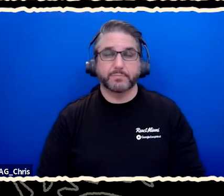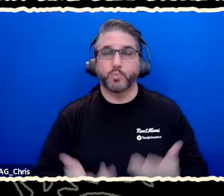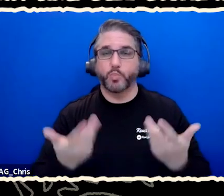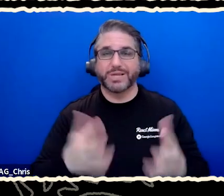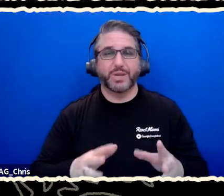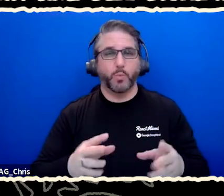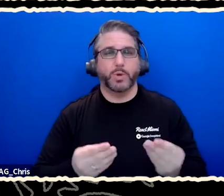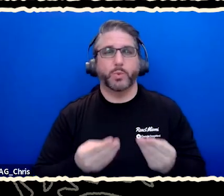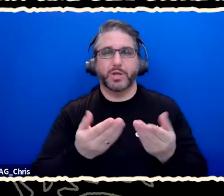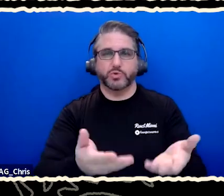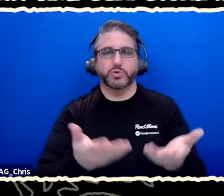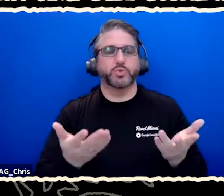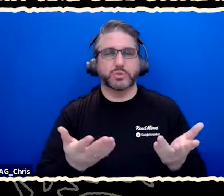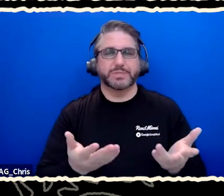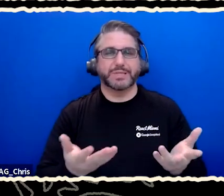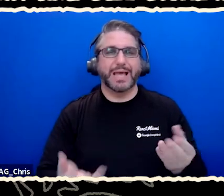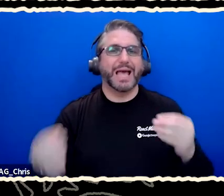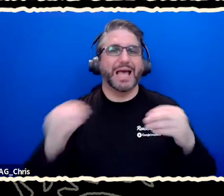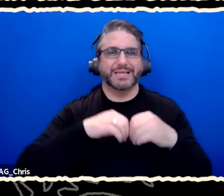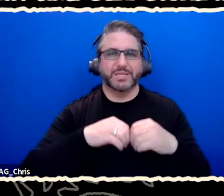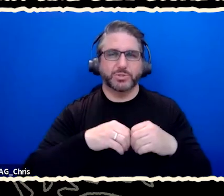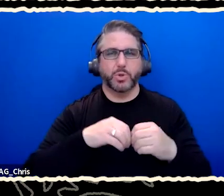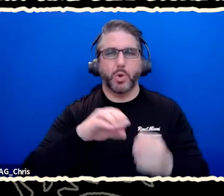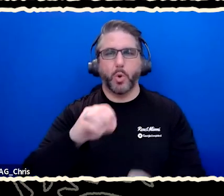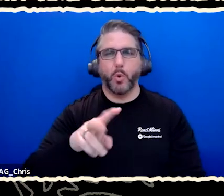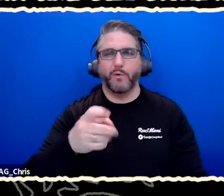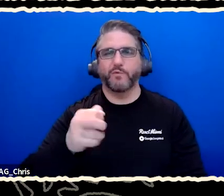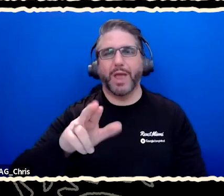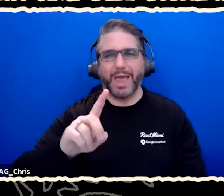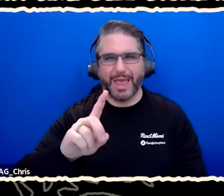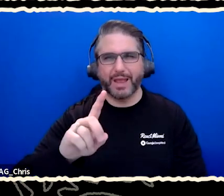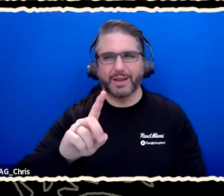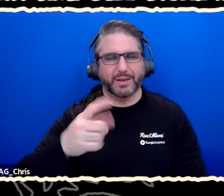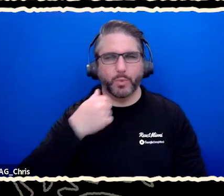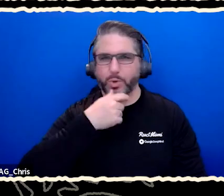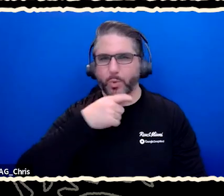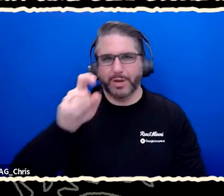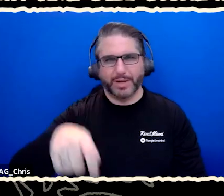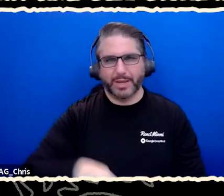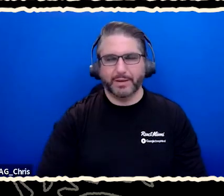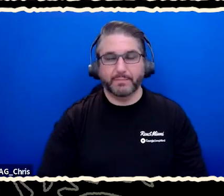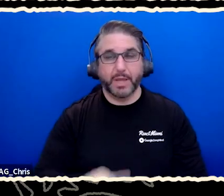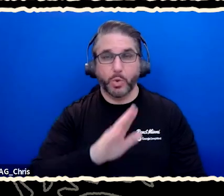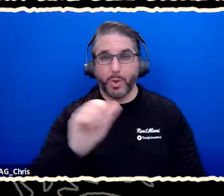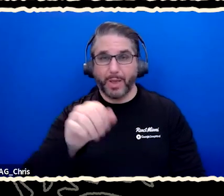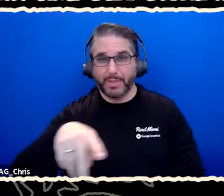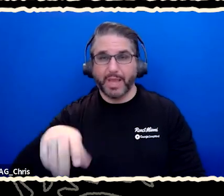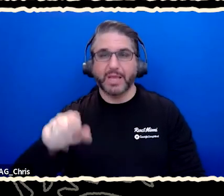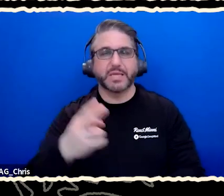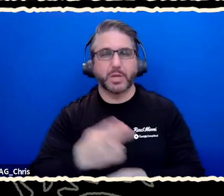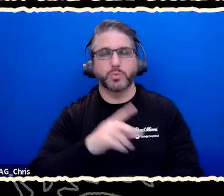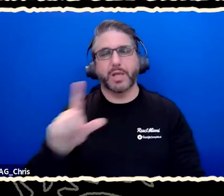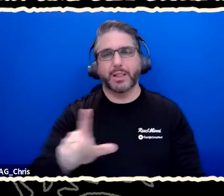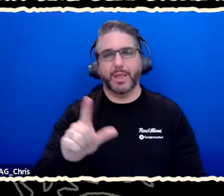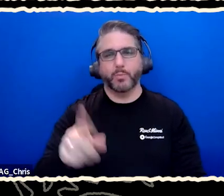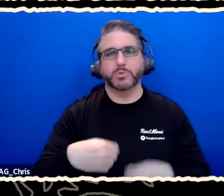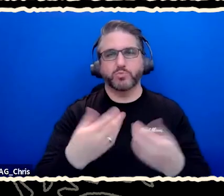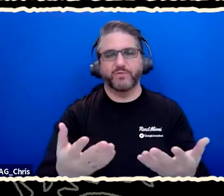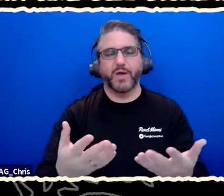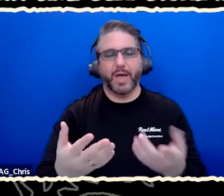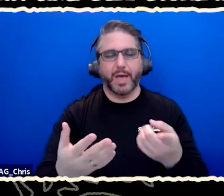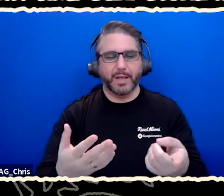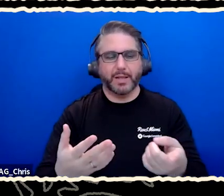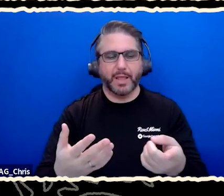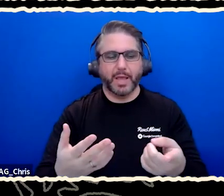introduce any additional overhead that we don't need. But in your applications, you can use libraries that provide a store like Zustand,